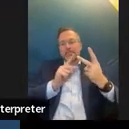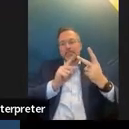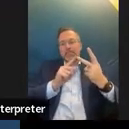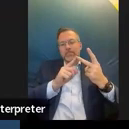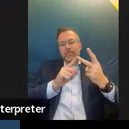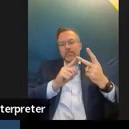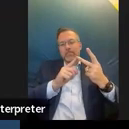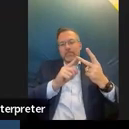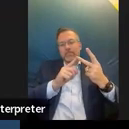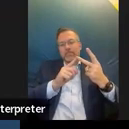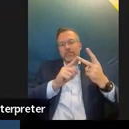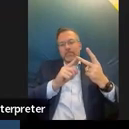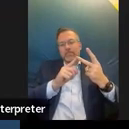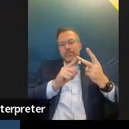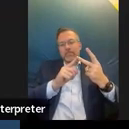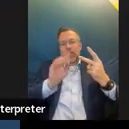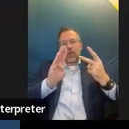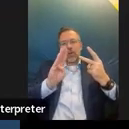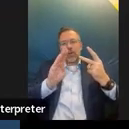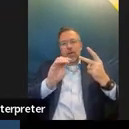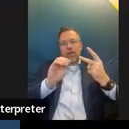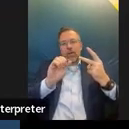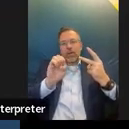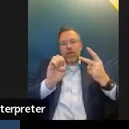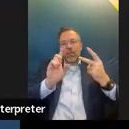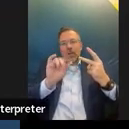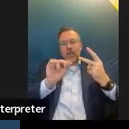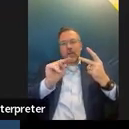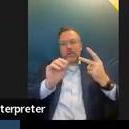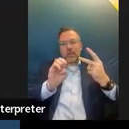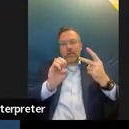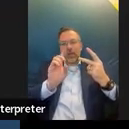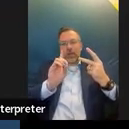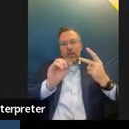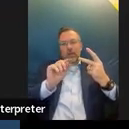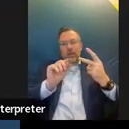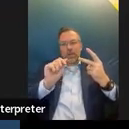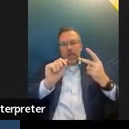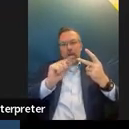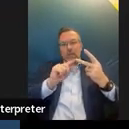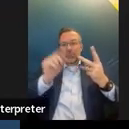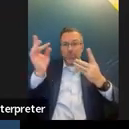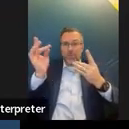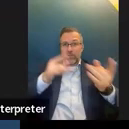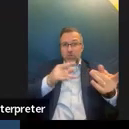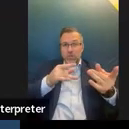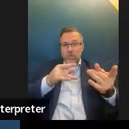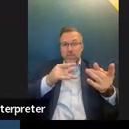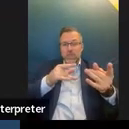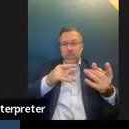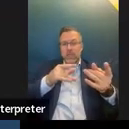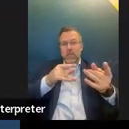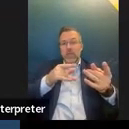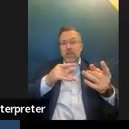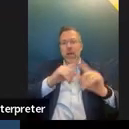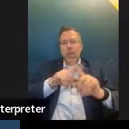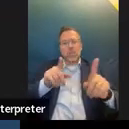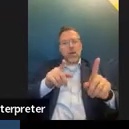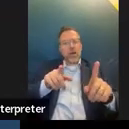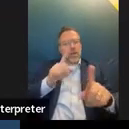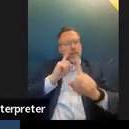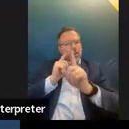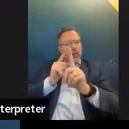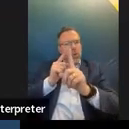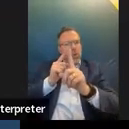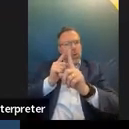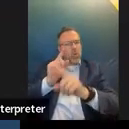the baseline data is fluency. And the goal is